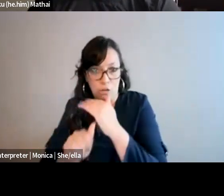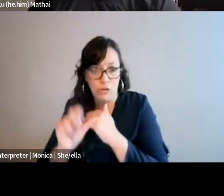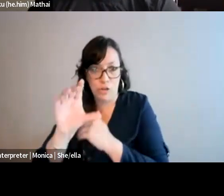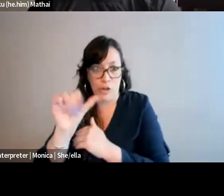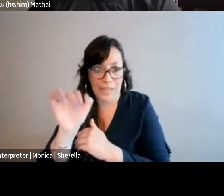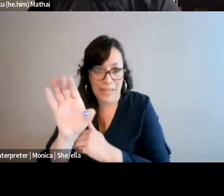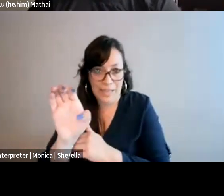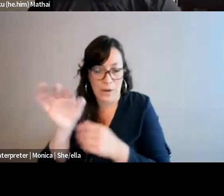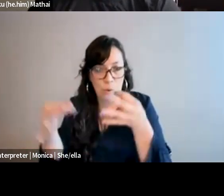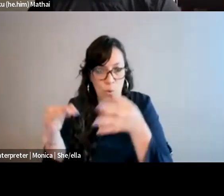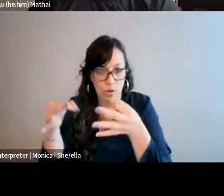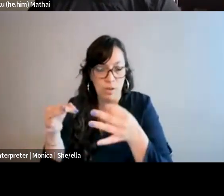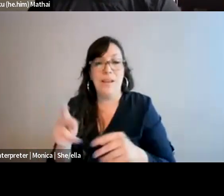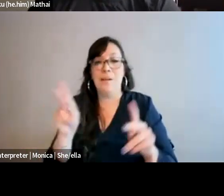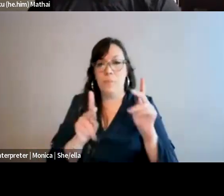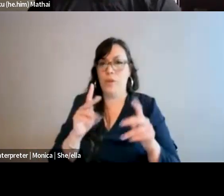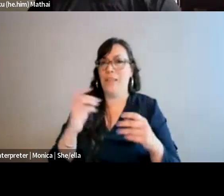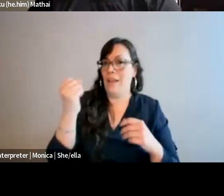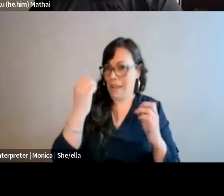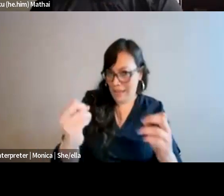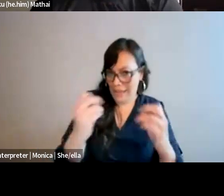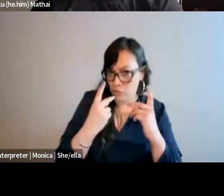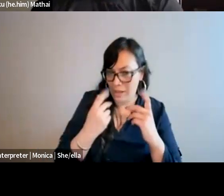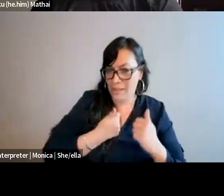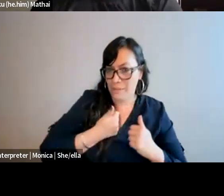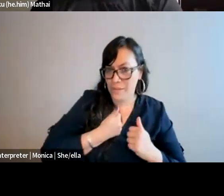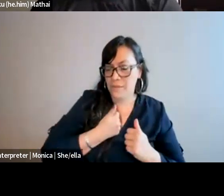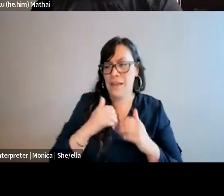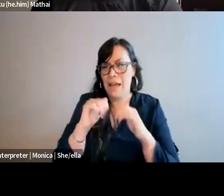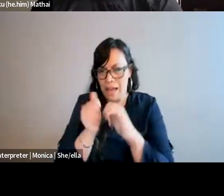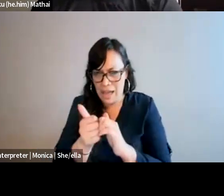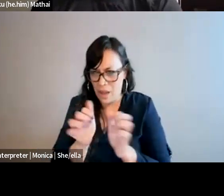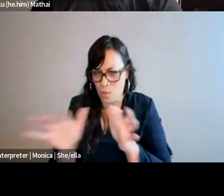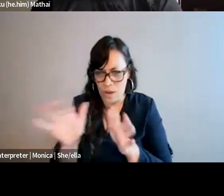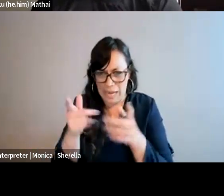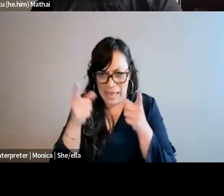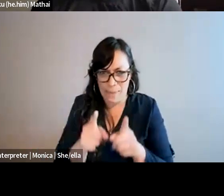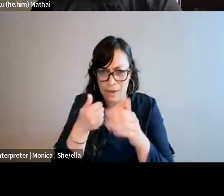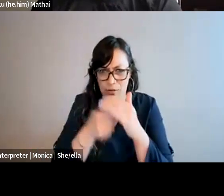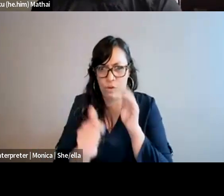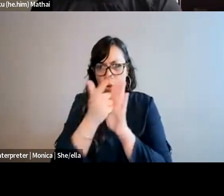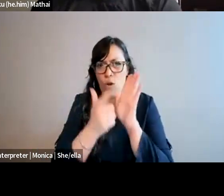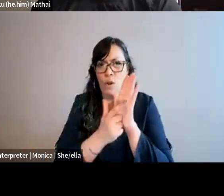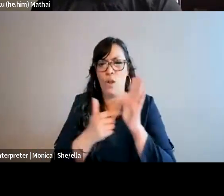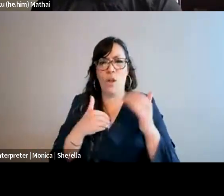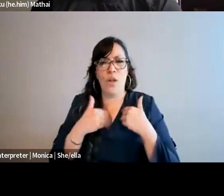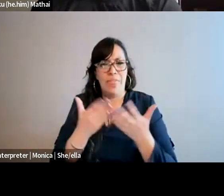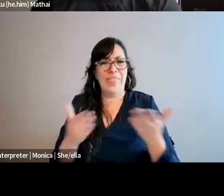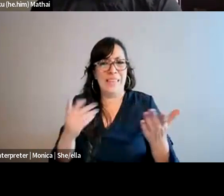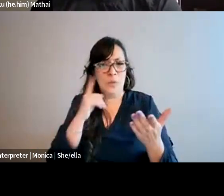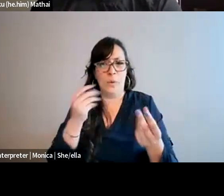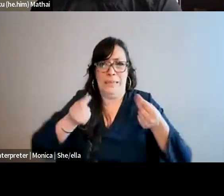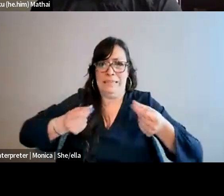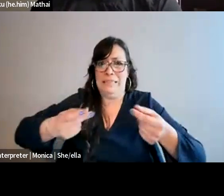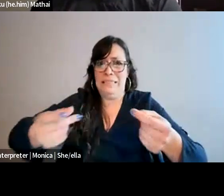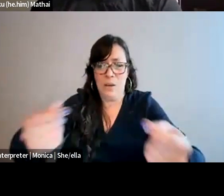folks can educate themselves and their communities as to exactly what can happen under the law, right? Because things are going to go very quickly